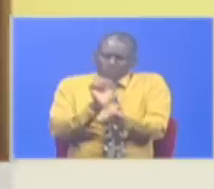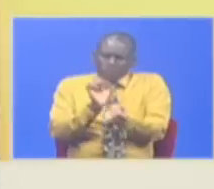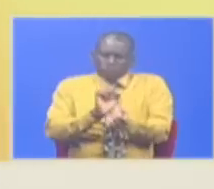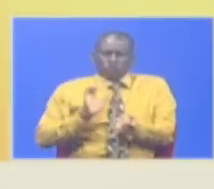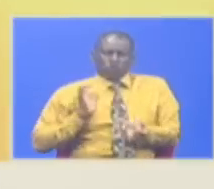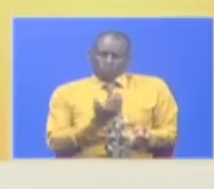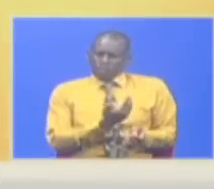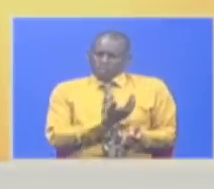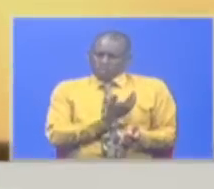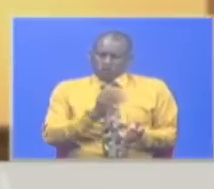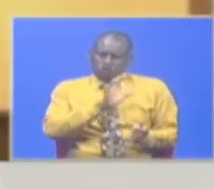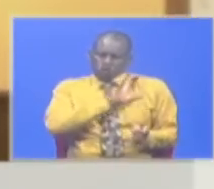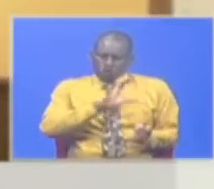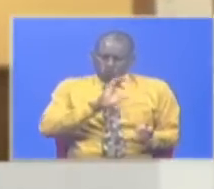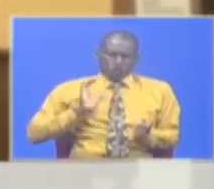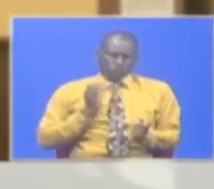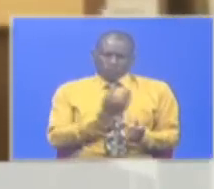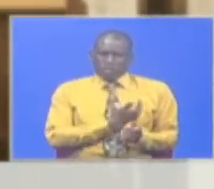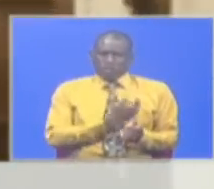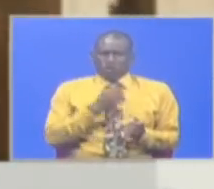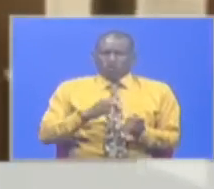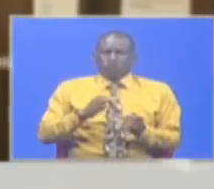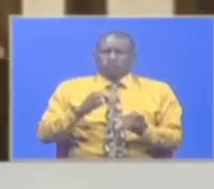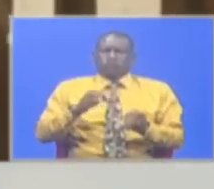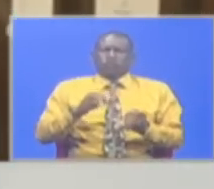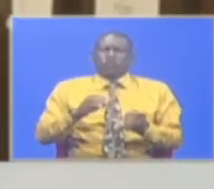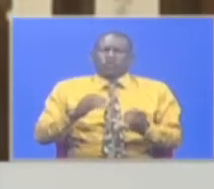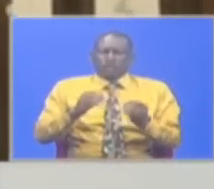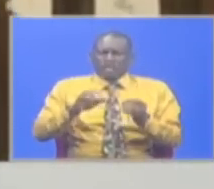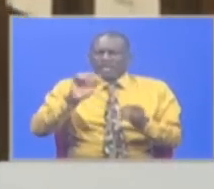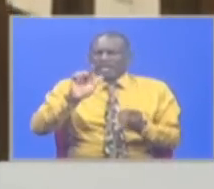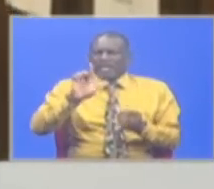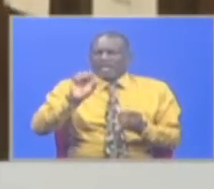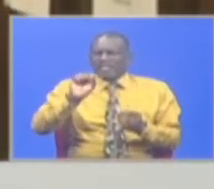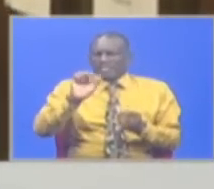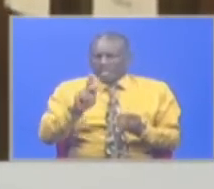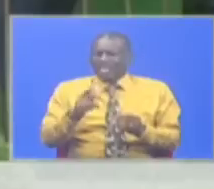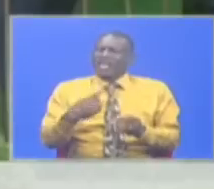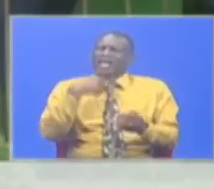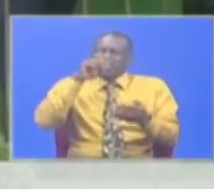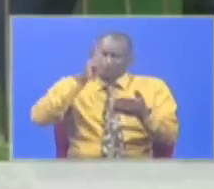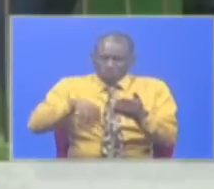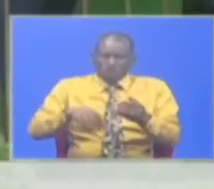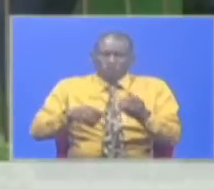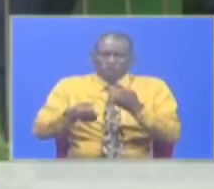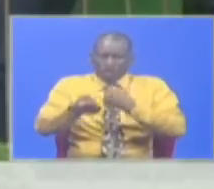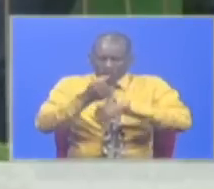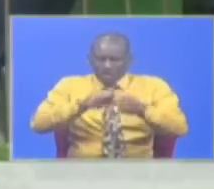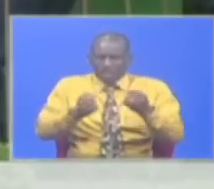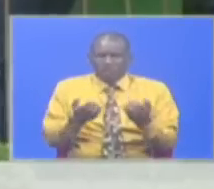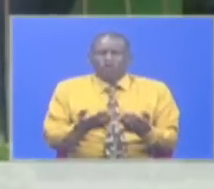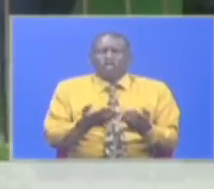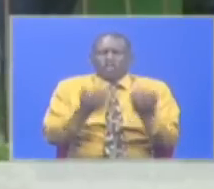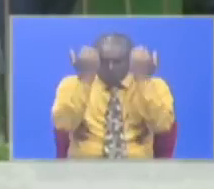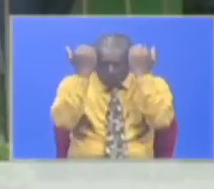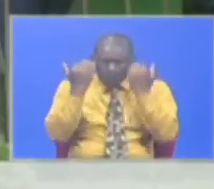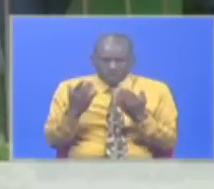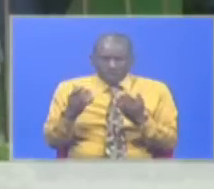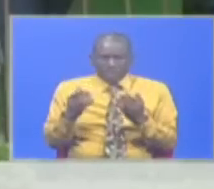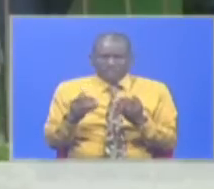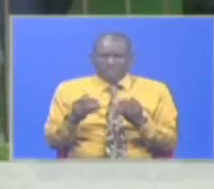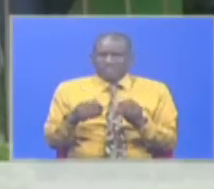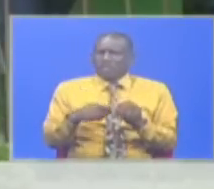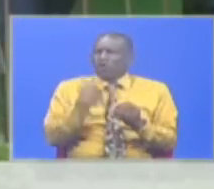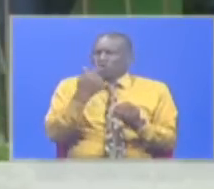Commission and the LSK Council. He says there is an avenue for recourse. Where our lawyer has also withheld funds for a